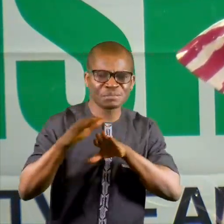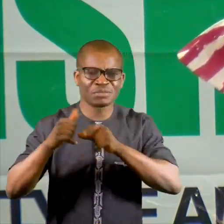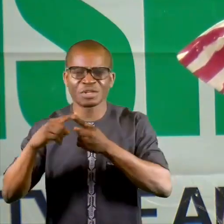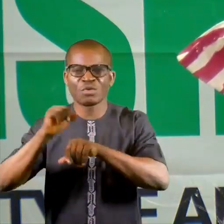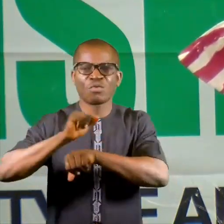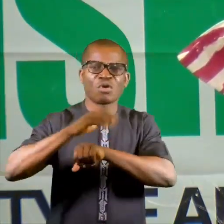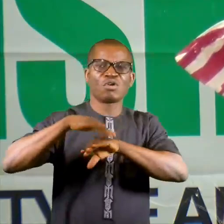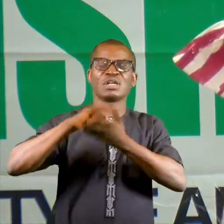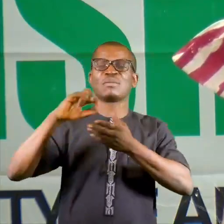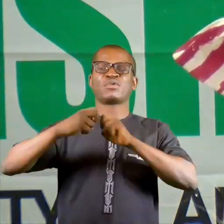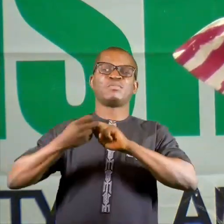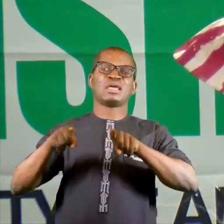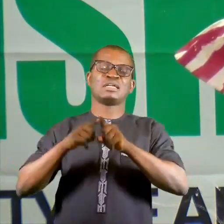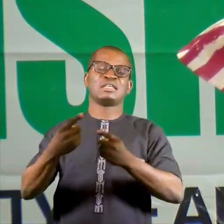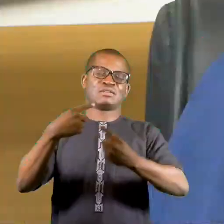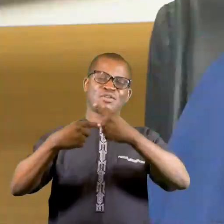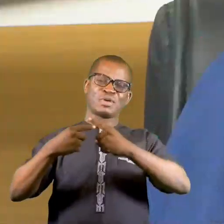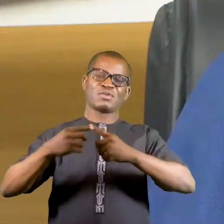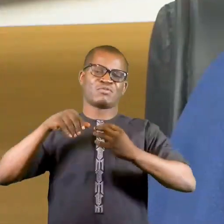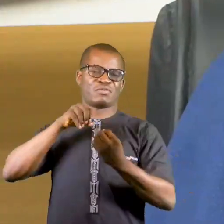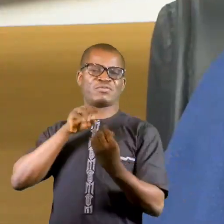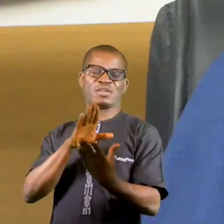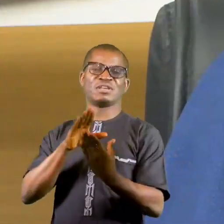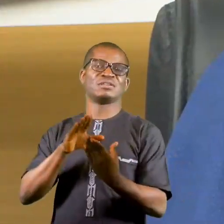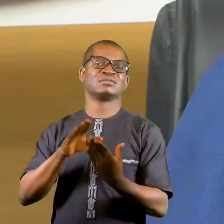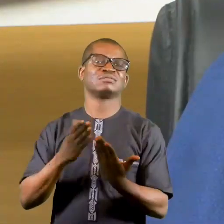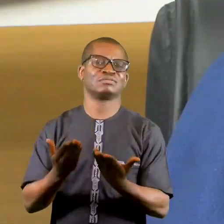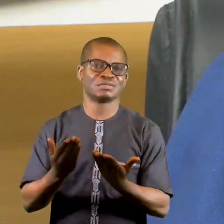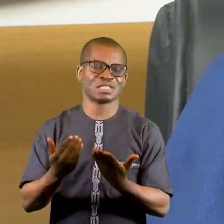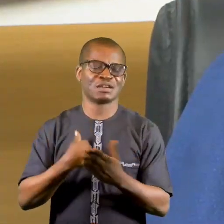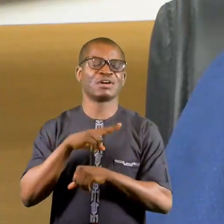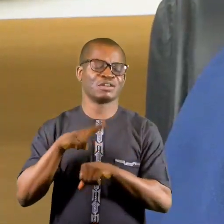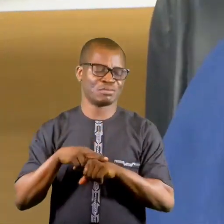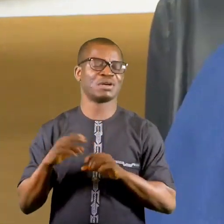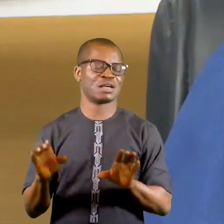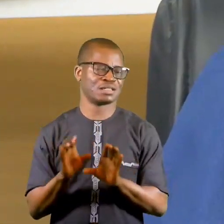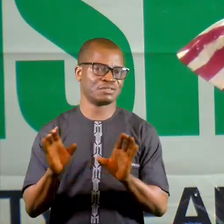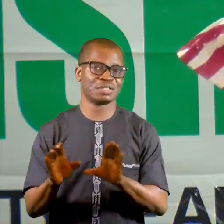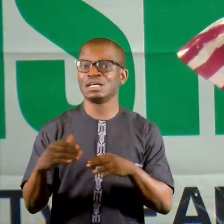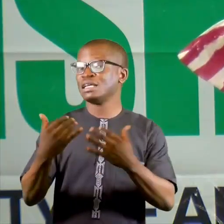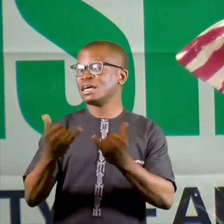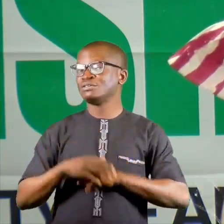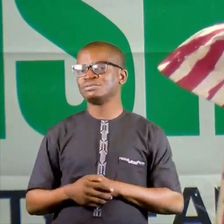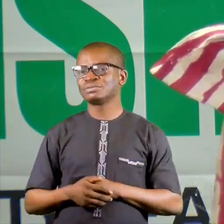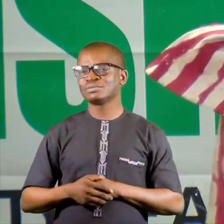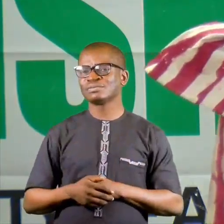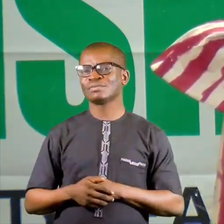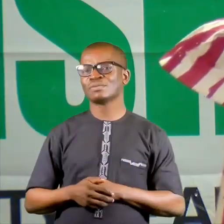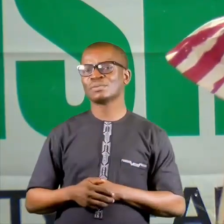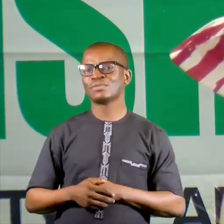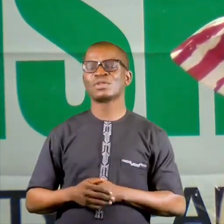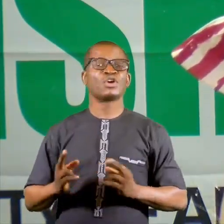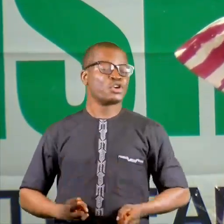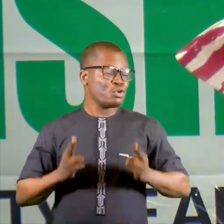on the problems as they present themselves. Then we have our normal operations. Now, to put in